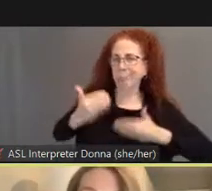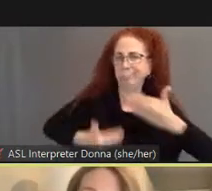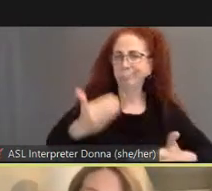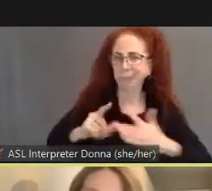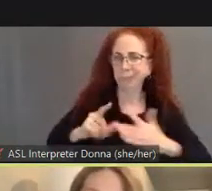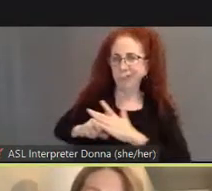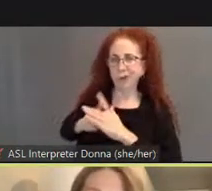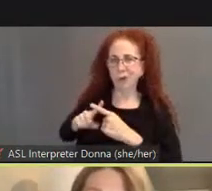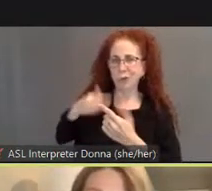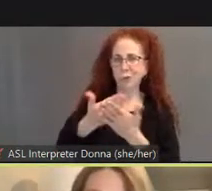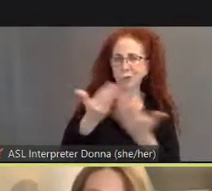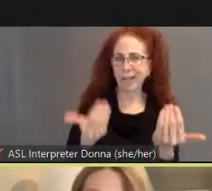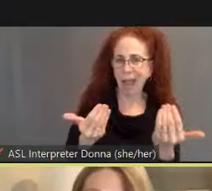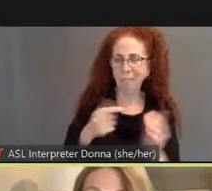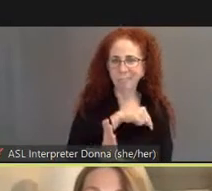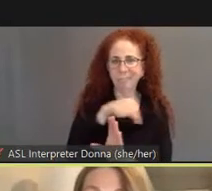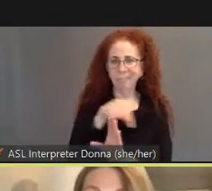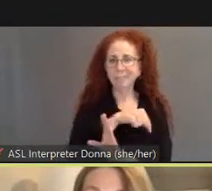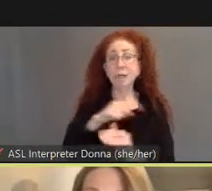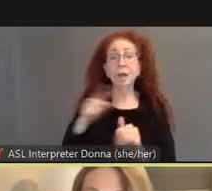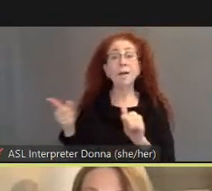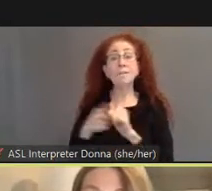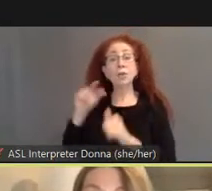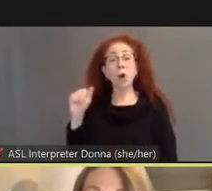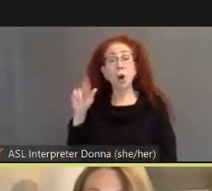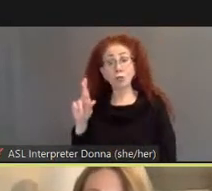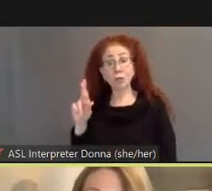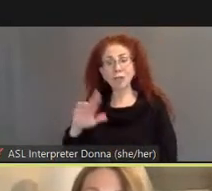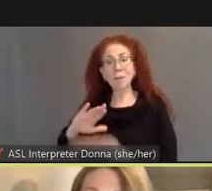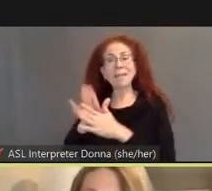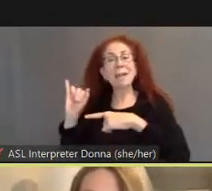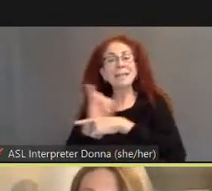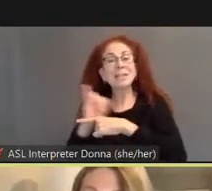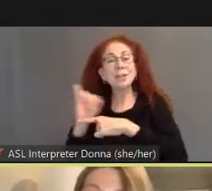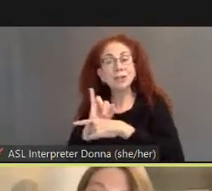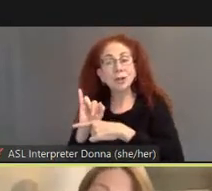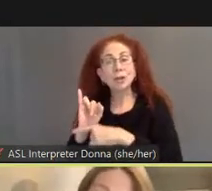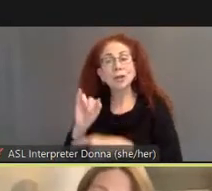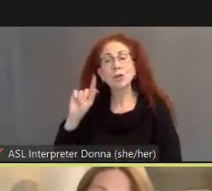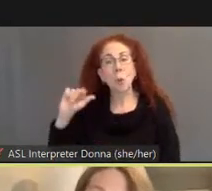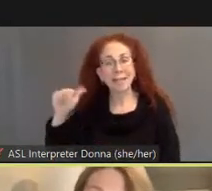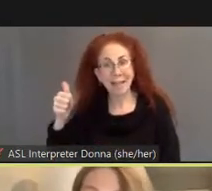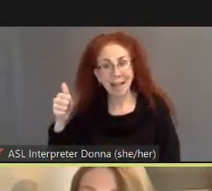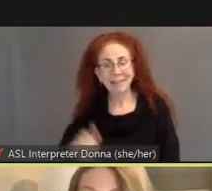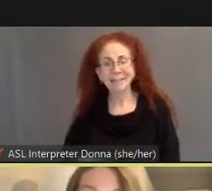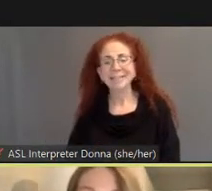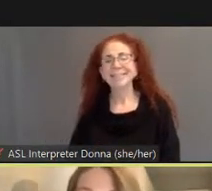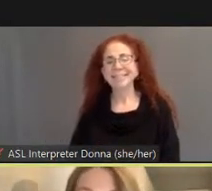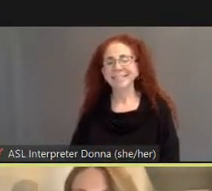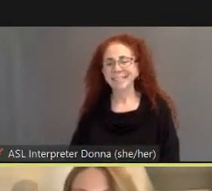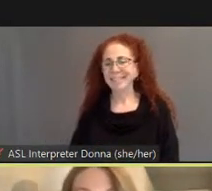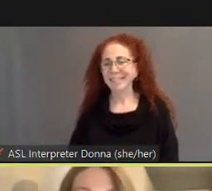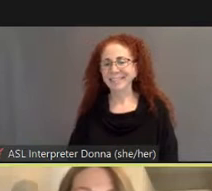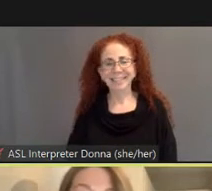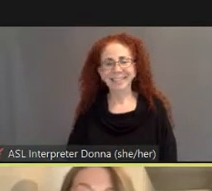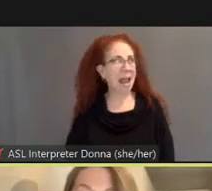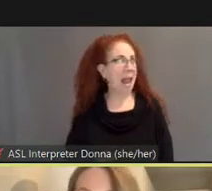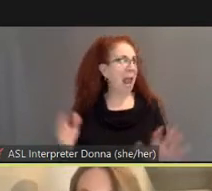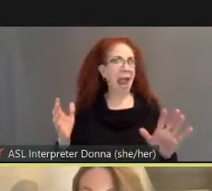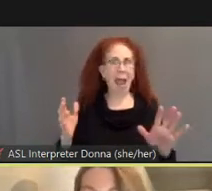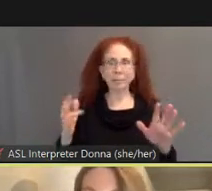I started interning at Outreach in 2010, and I haven't